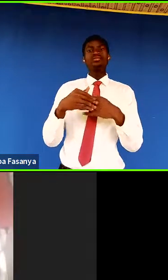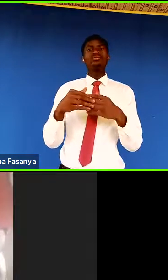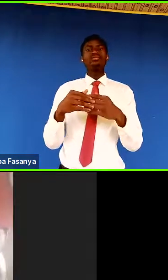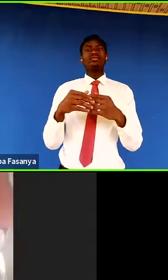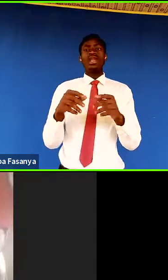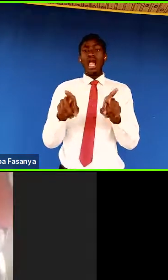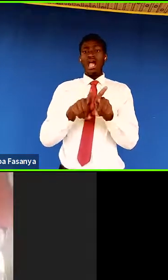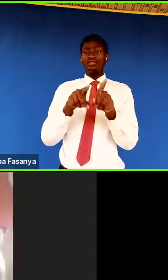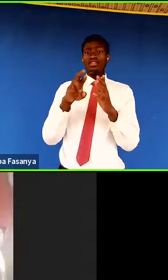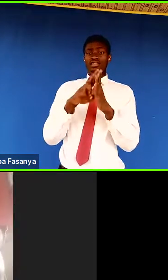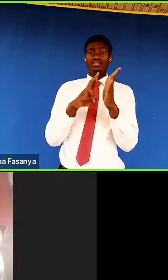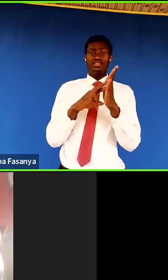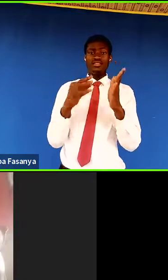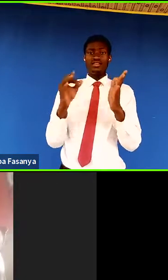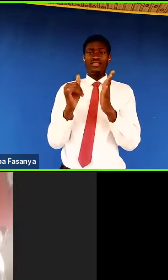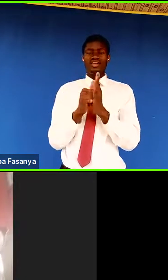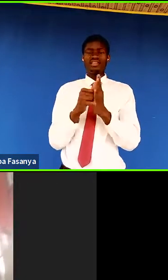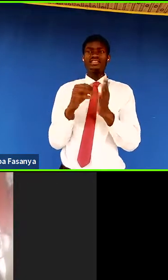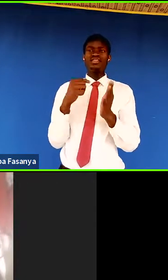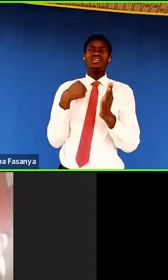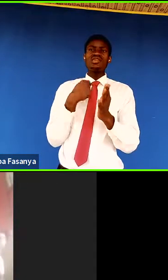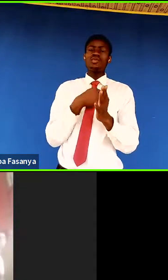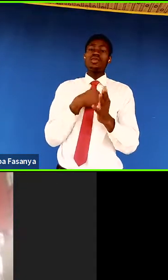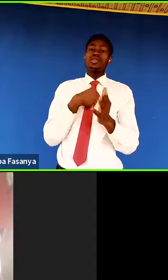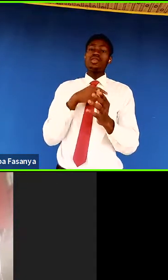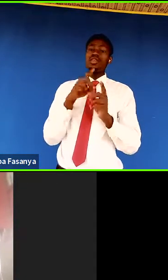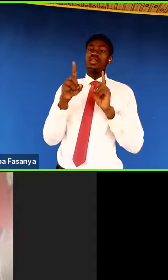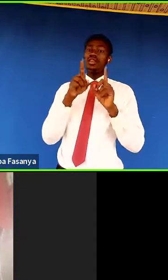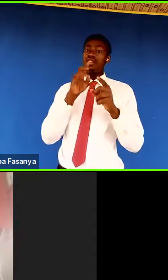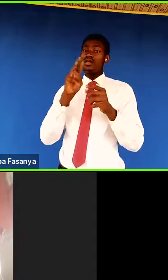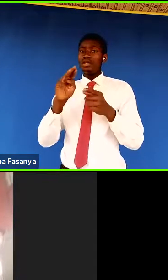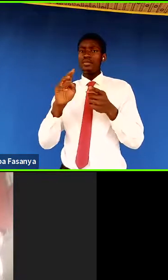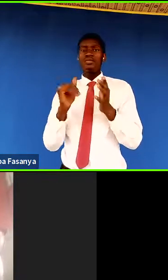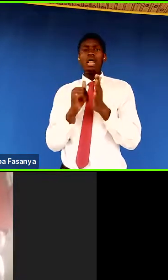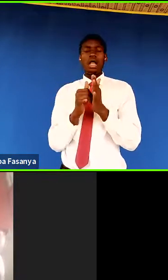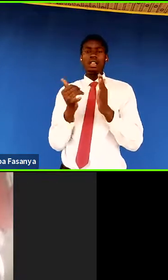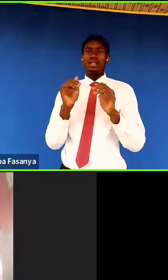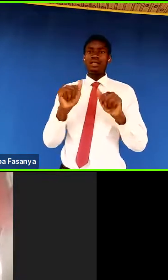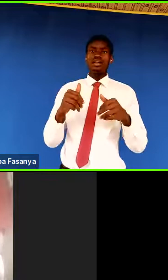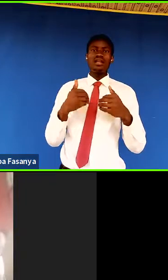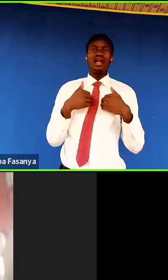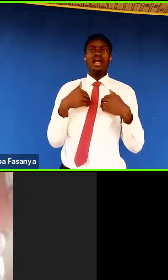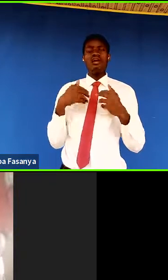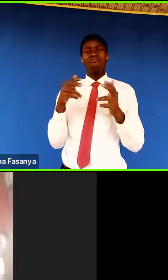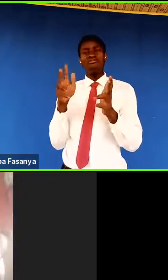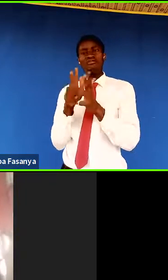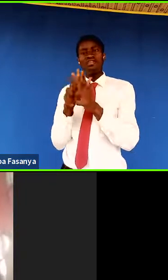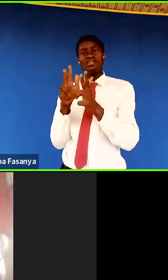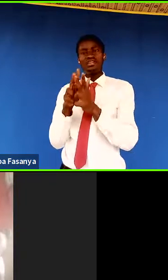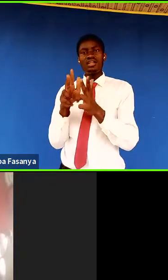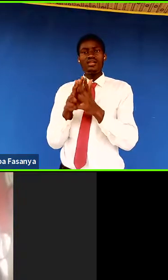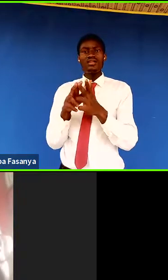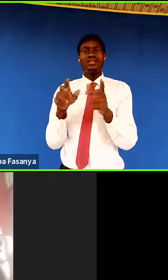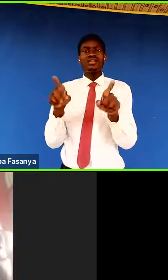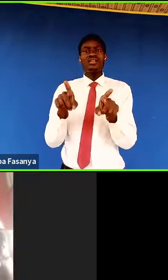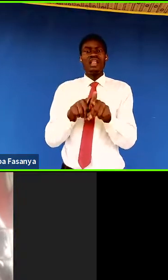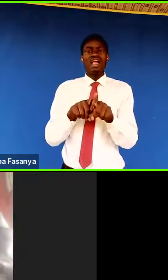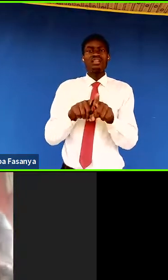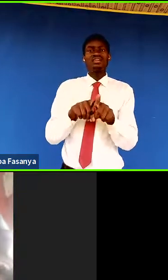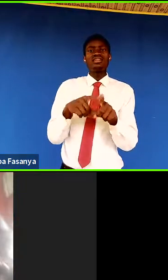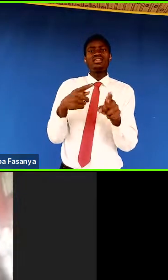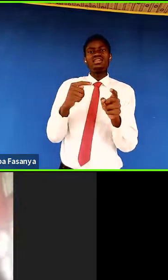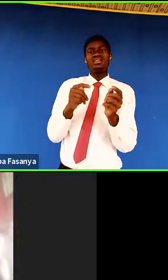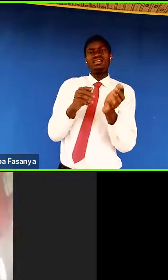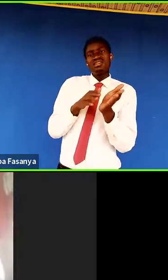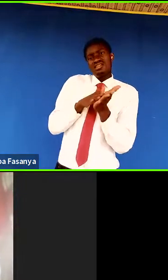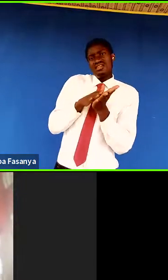sometimes we tell them that they can have intercourse with like the knee chest position, where all fours, she's on her knees